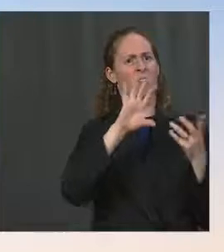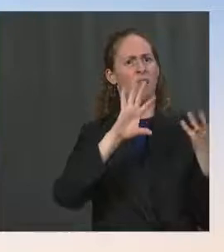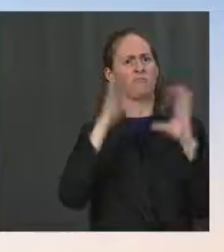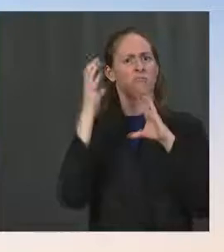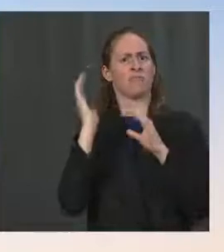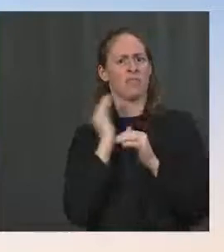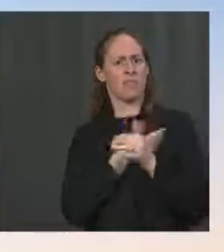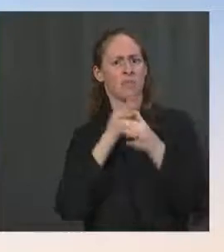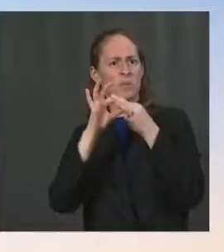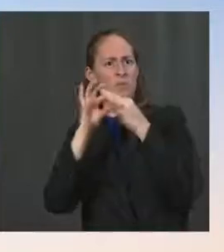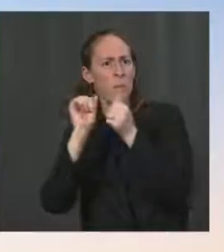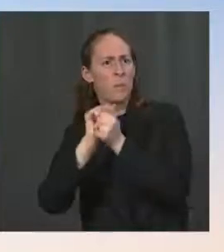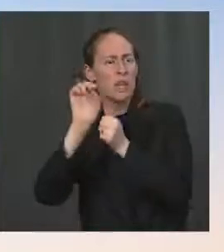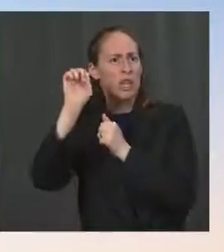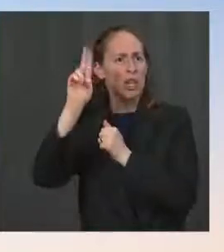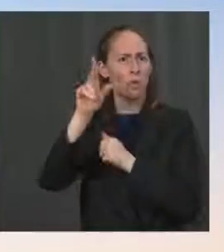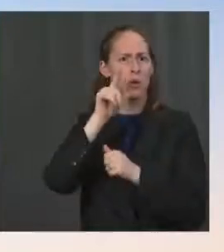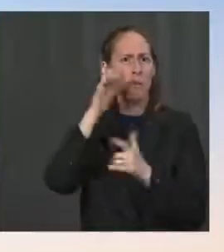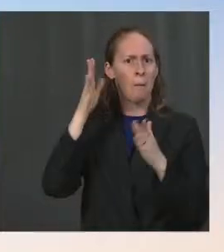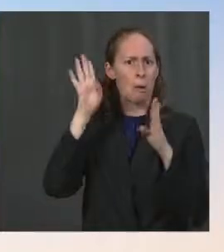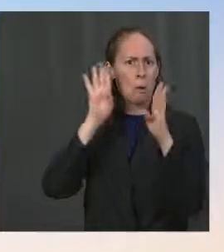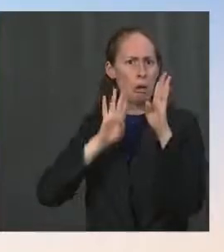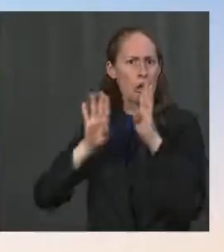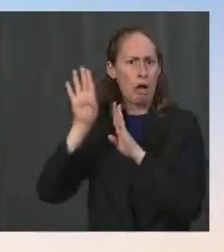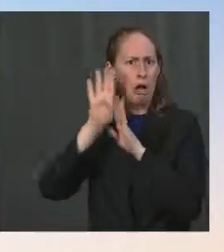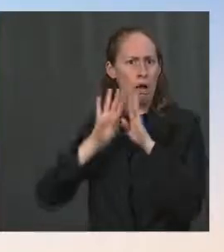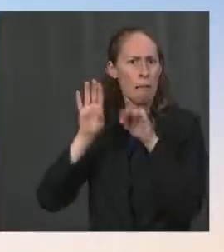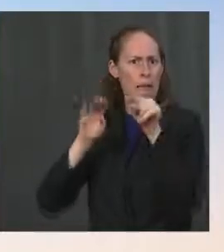concerns as well. Well, I would say first that